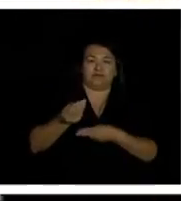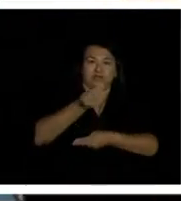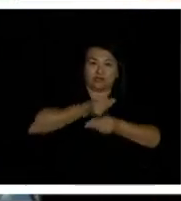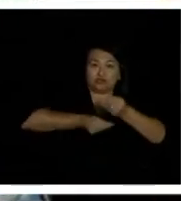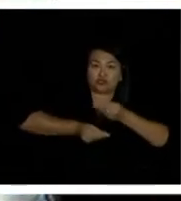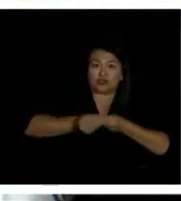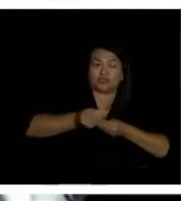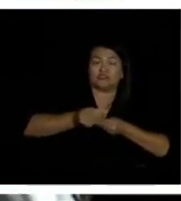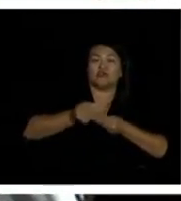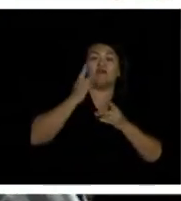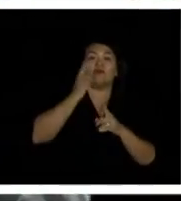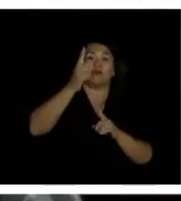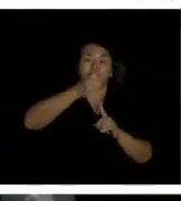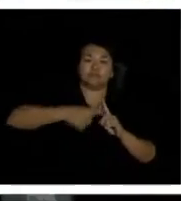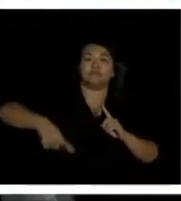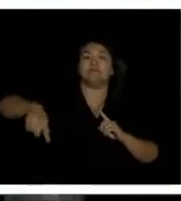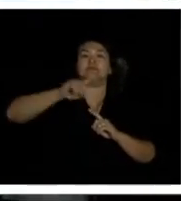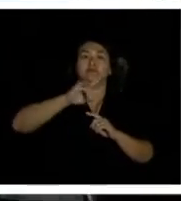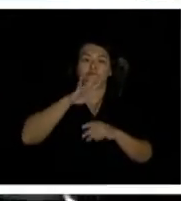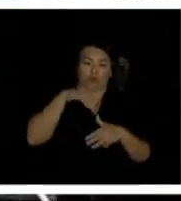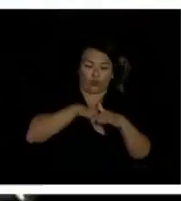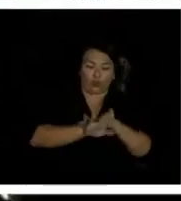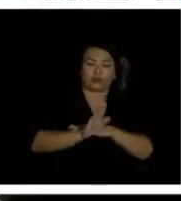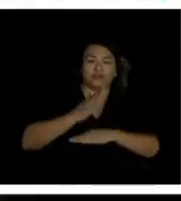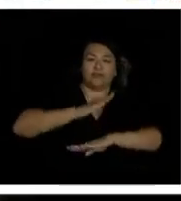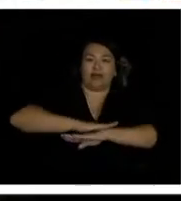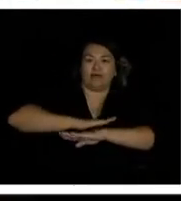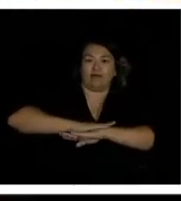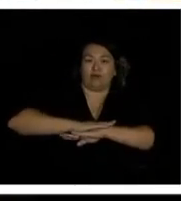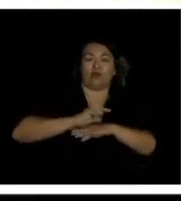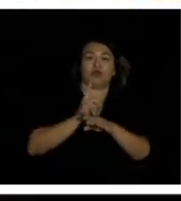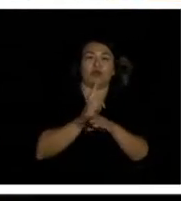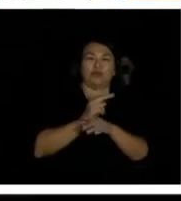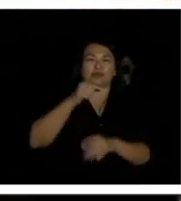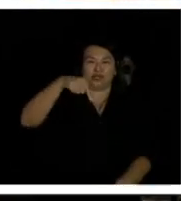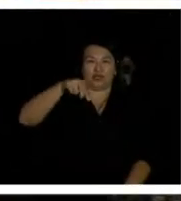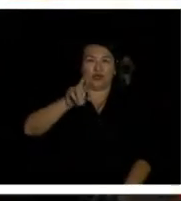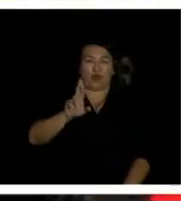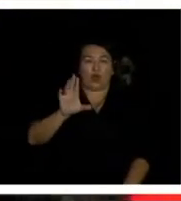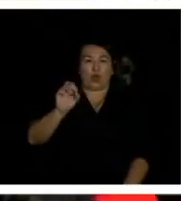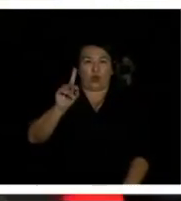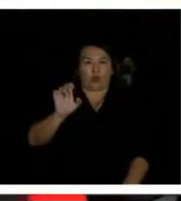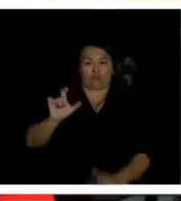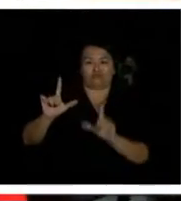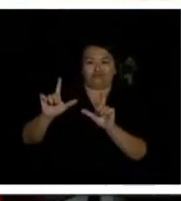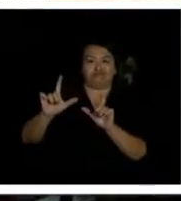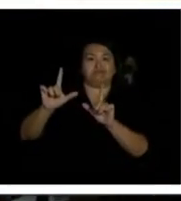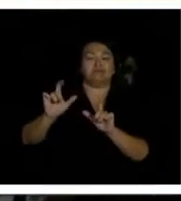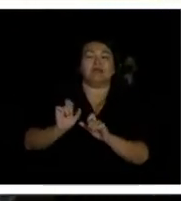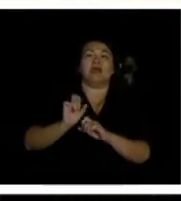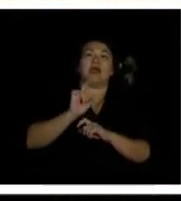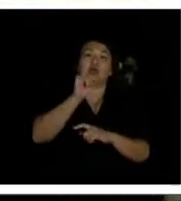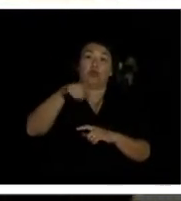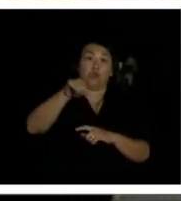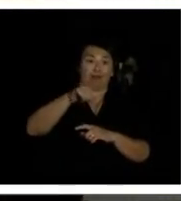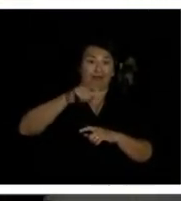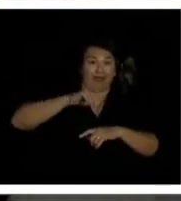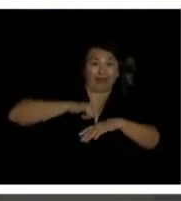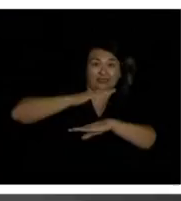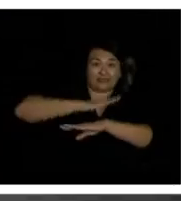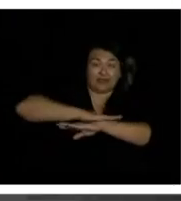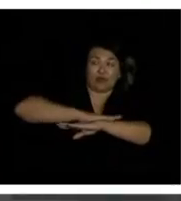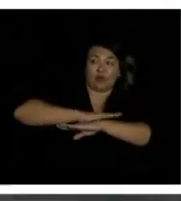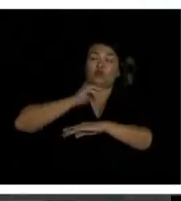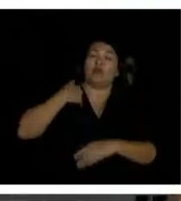for you to go into the platform using the QR code that's there. Those of you who are at the table, you have